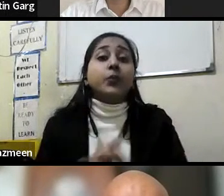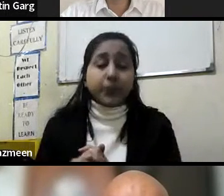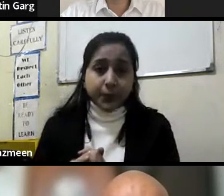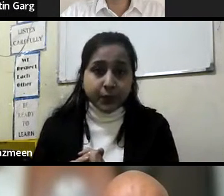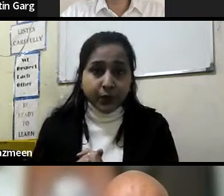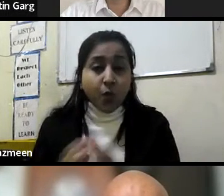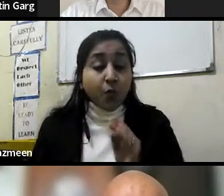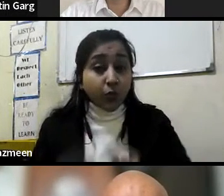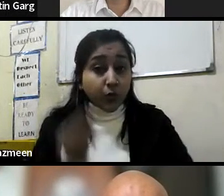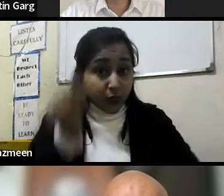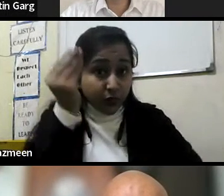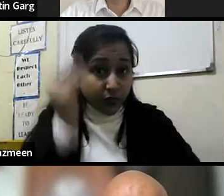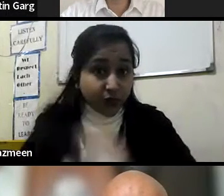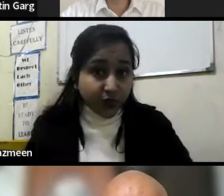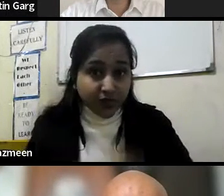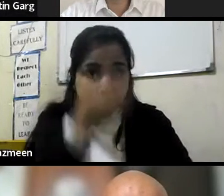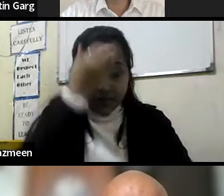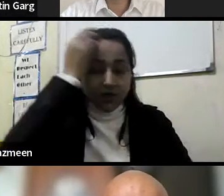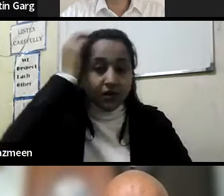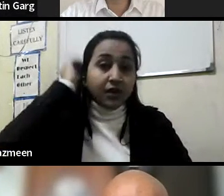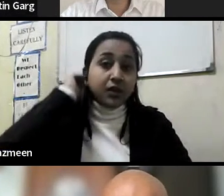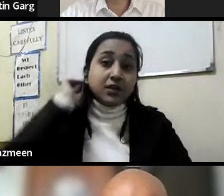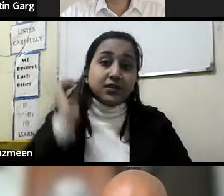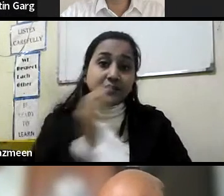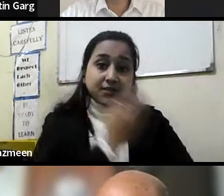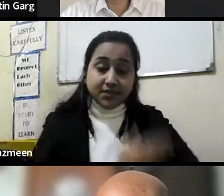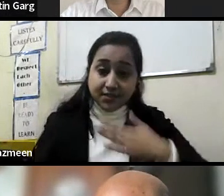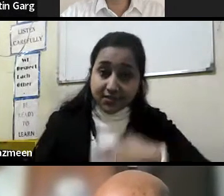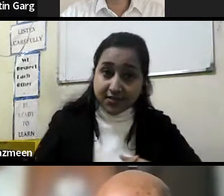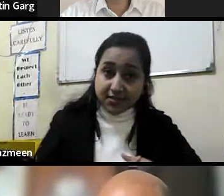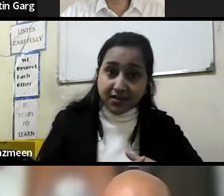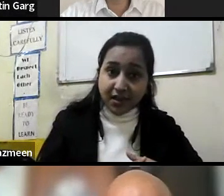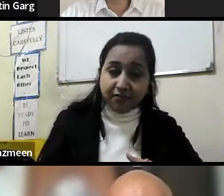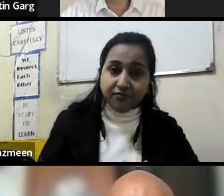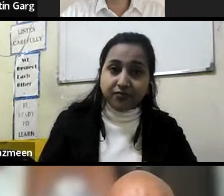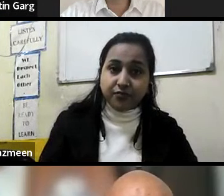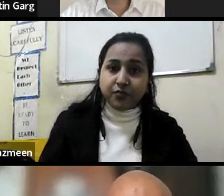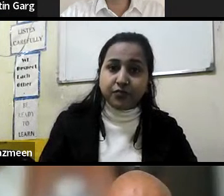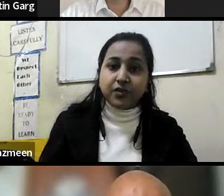more and more stuff is going to be done by technology and